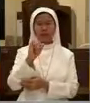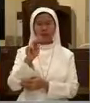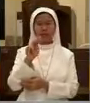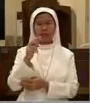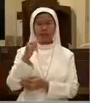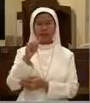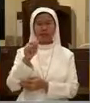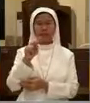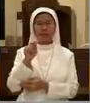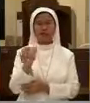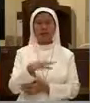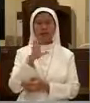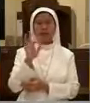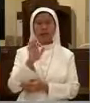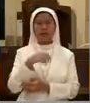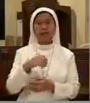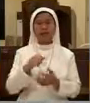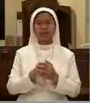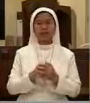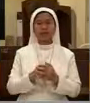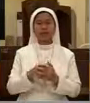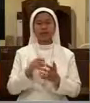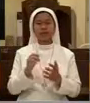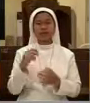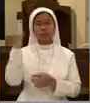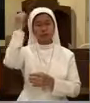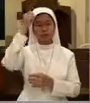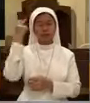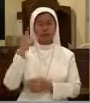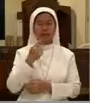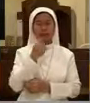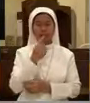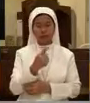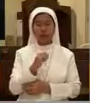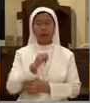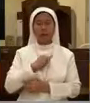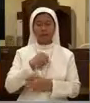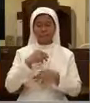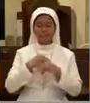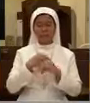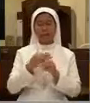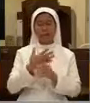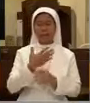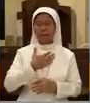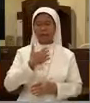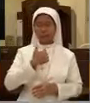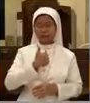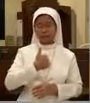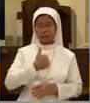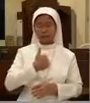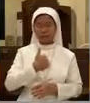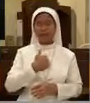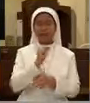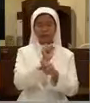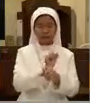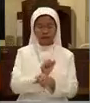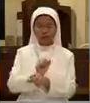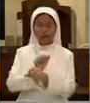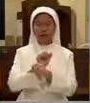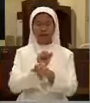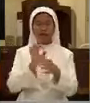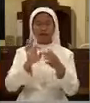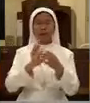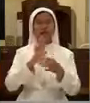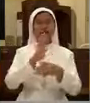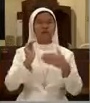9:19-23, he just said, I made myself the slave of all. No? To the Jew,